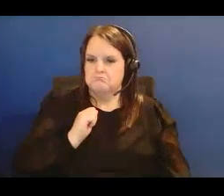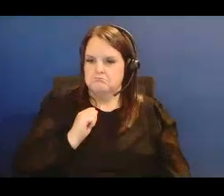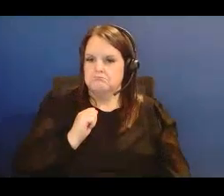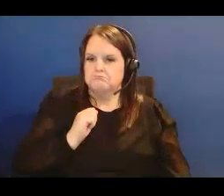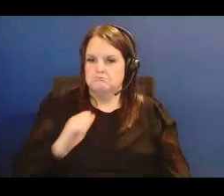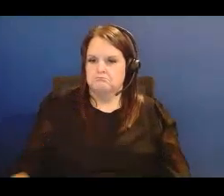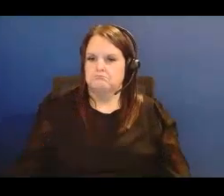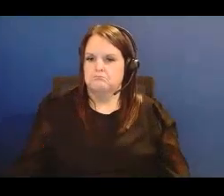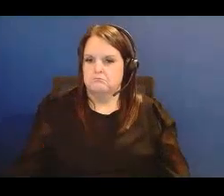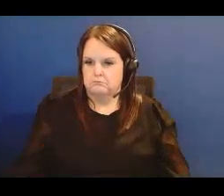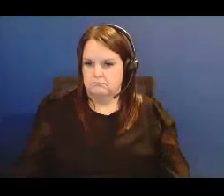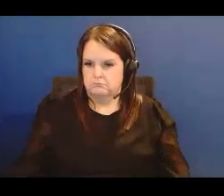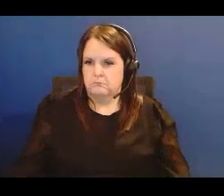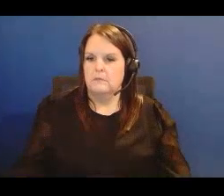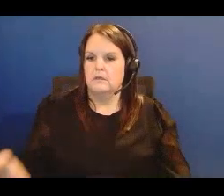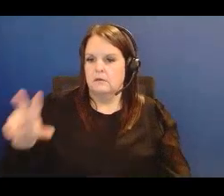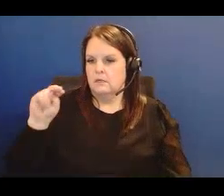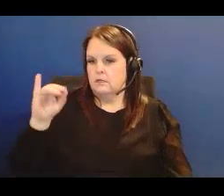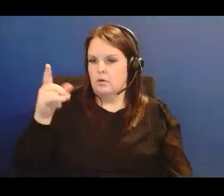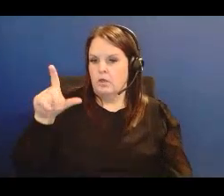Nicholas good. Dunkel. Present.